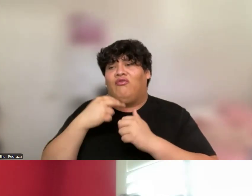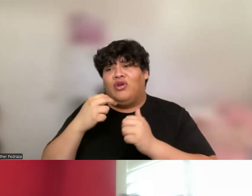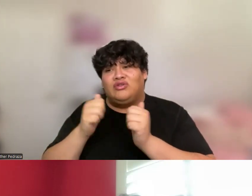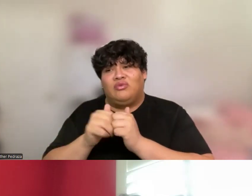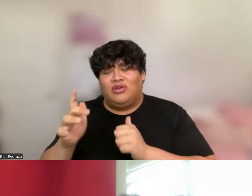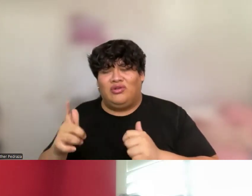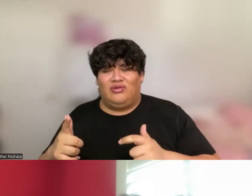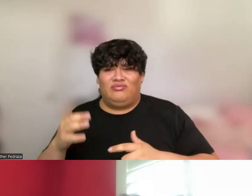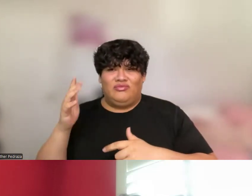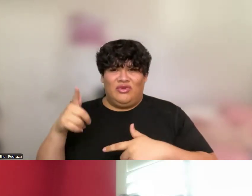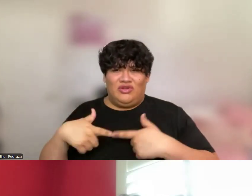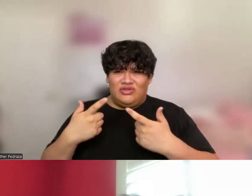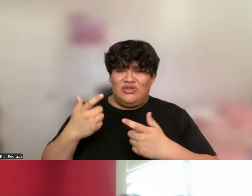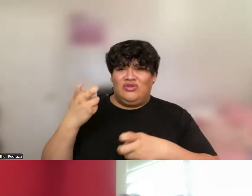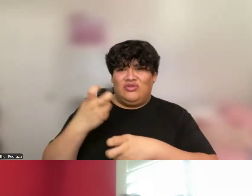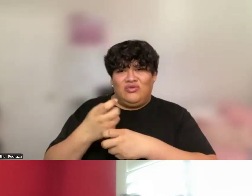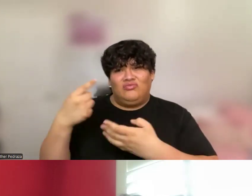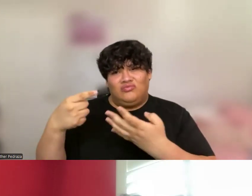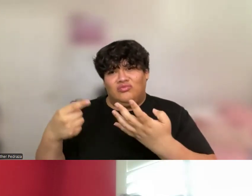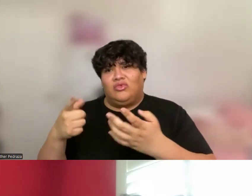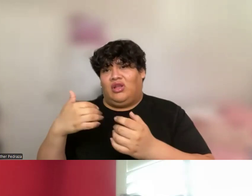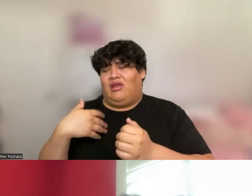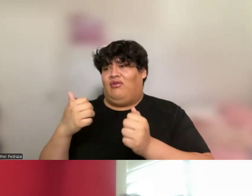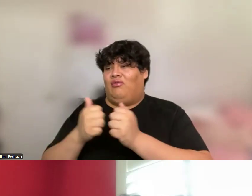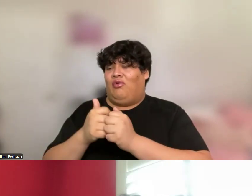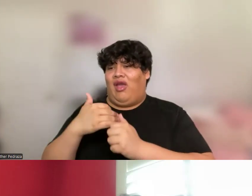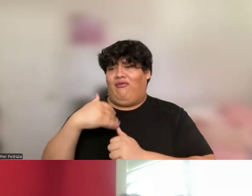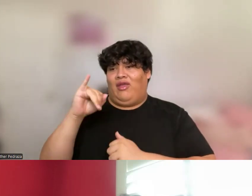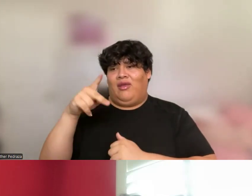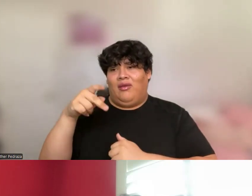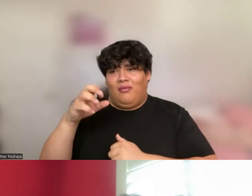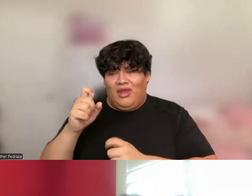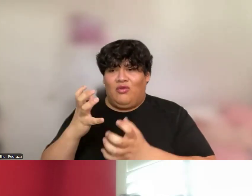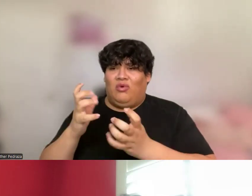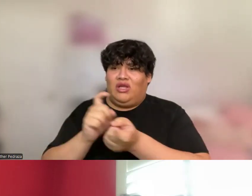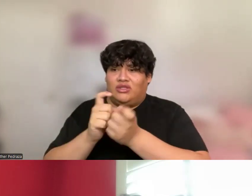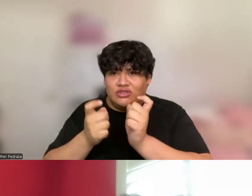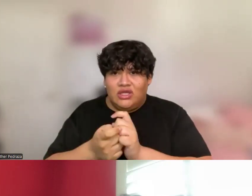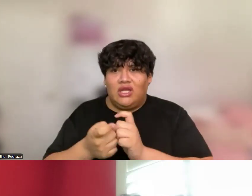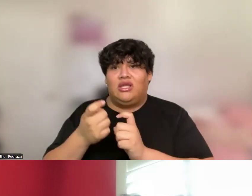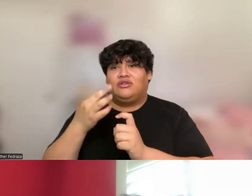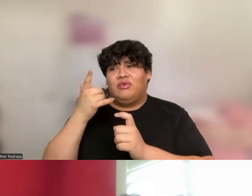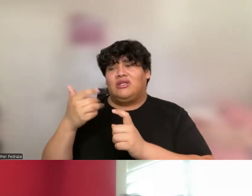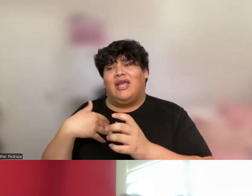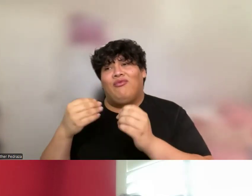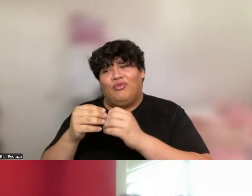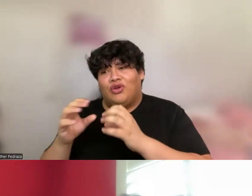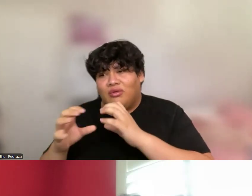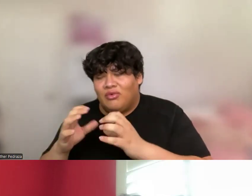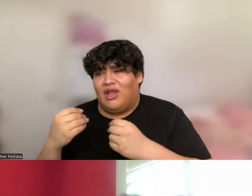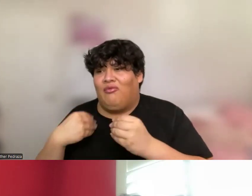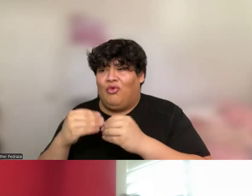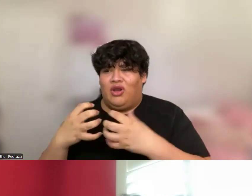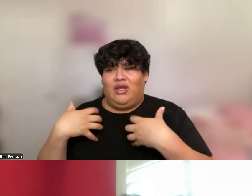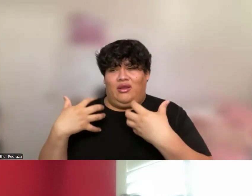feelings directly to someone who can have an impact and can actually initiate change, because the ombudsmen have that empowerment and because they